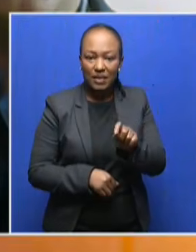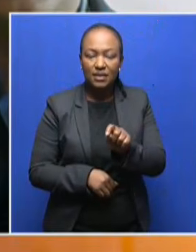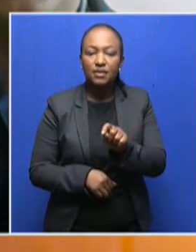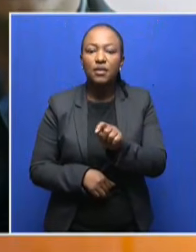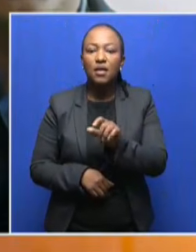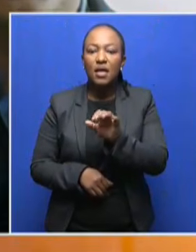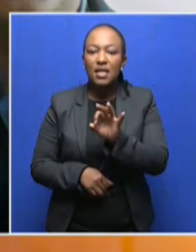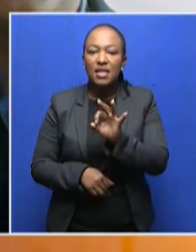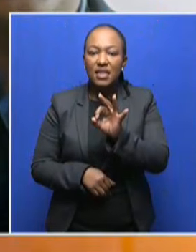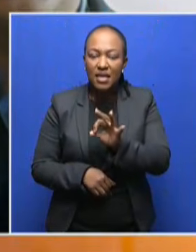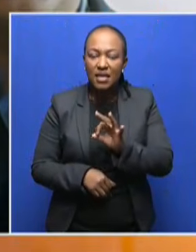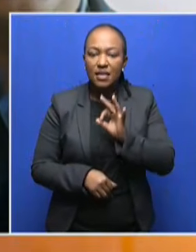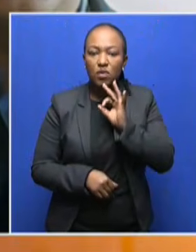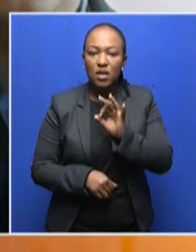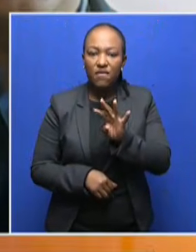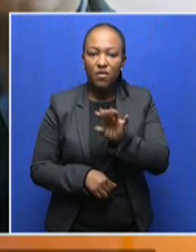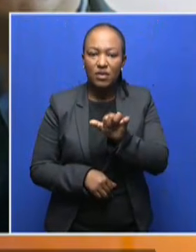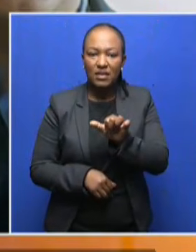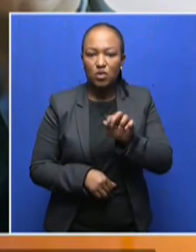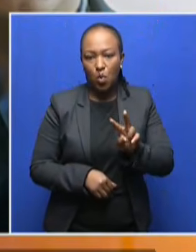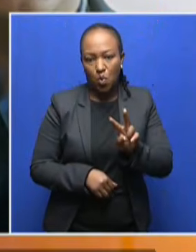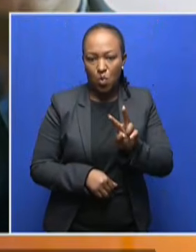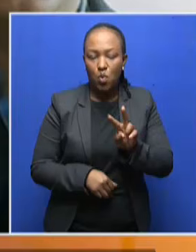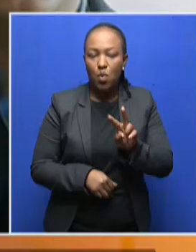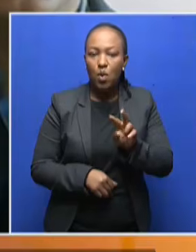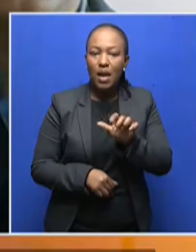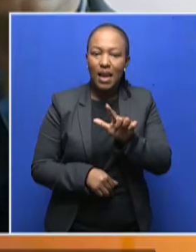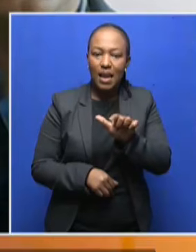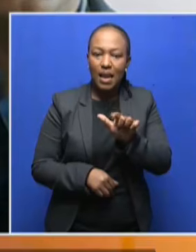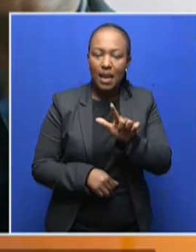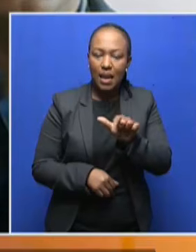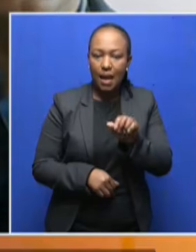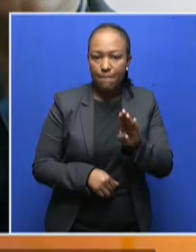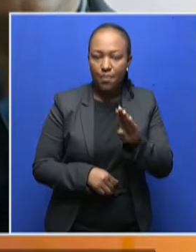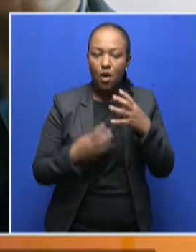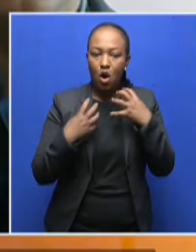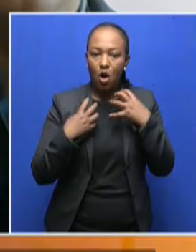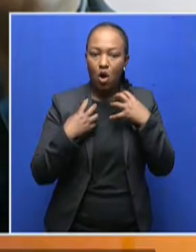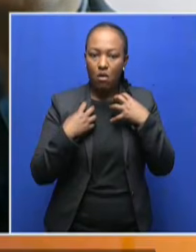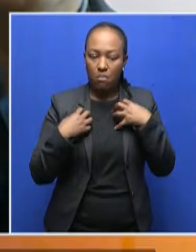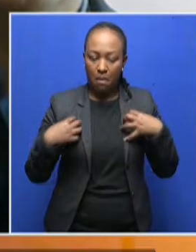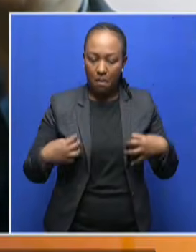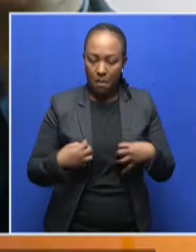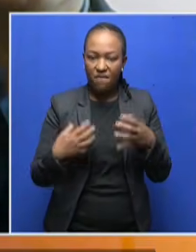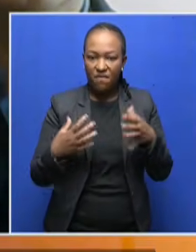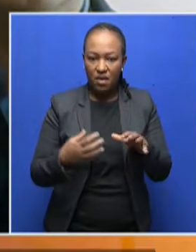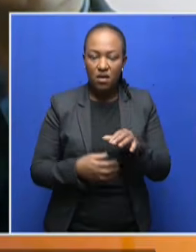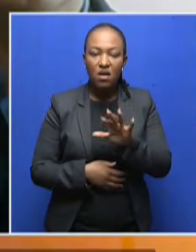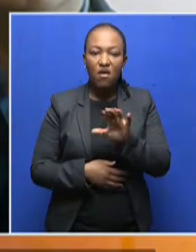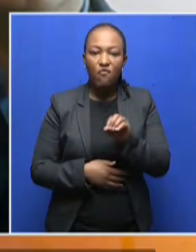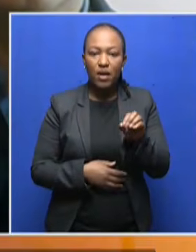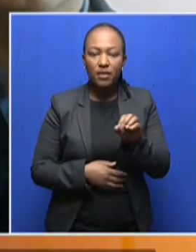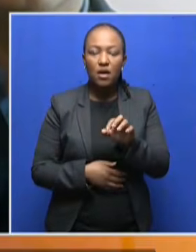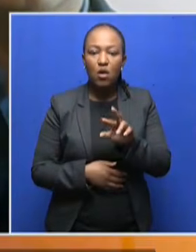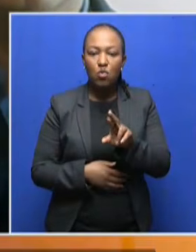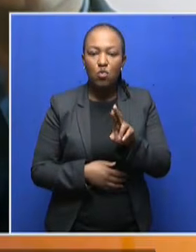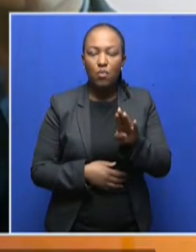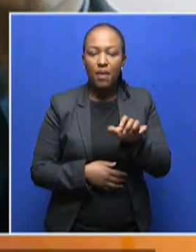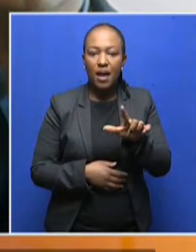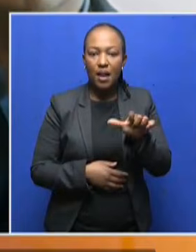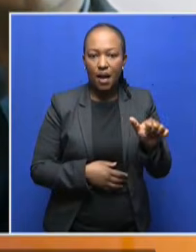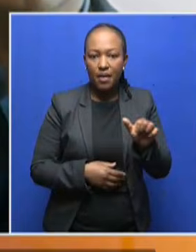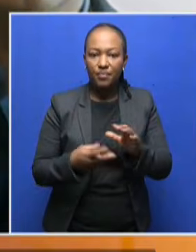3,462 laboratory-confirmed measles cases, nearly 400 rubella cases, and there's the spreading of